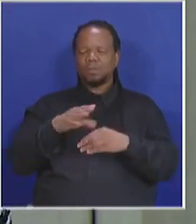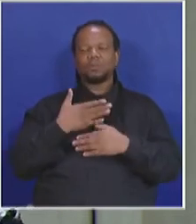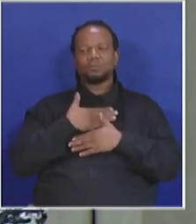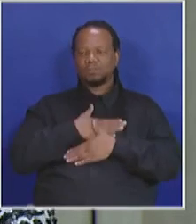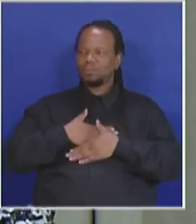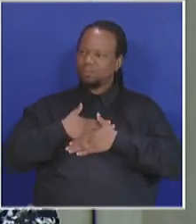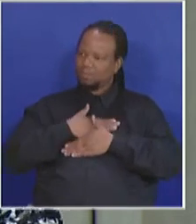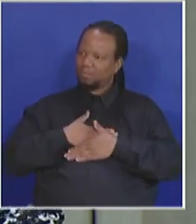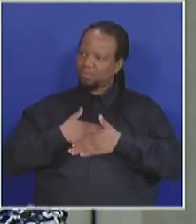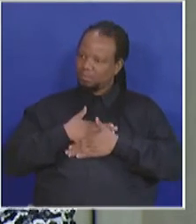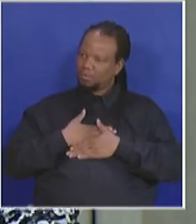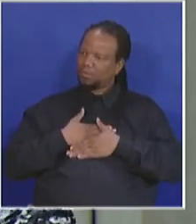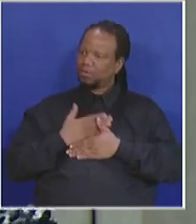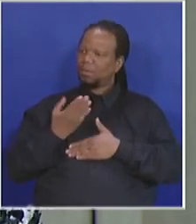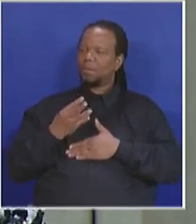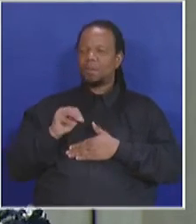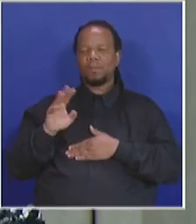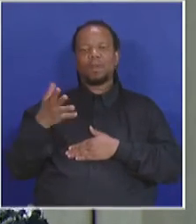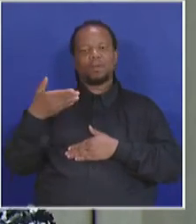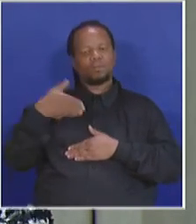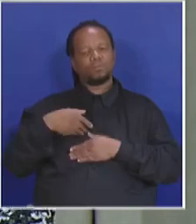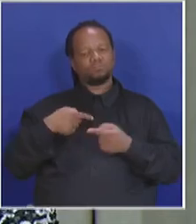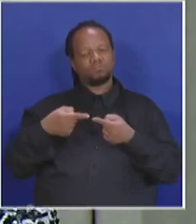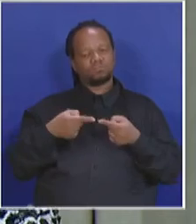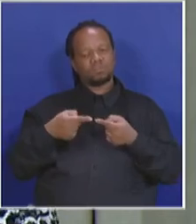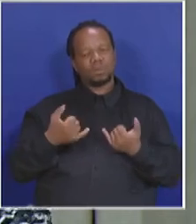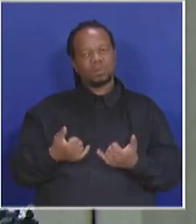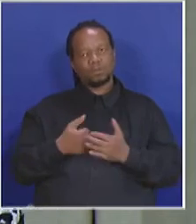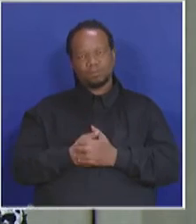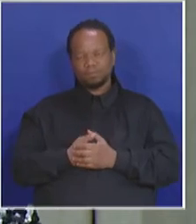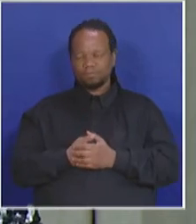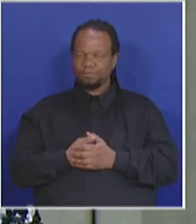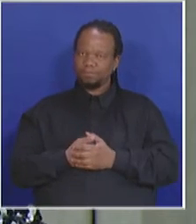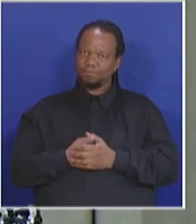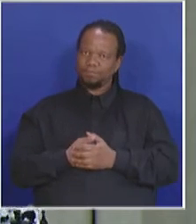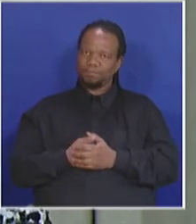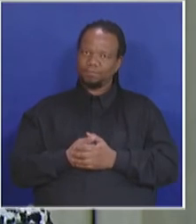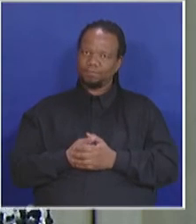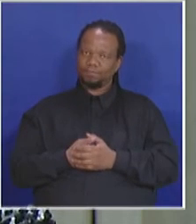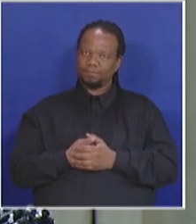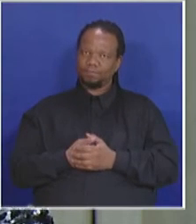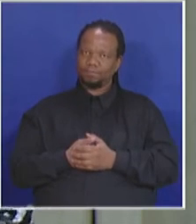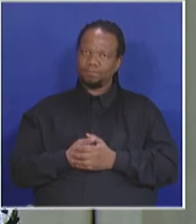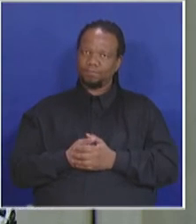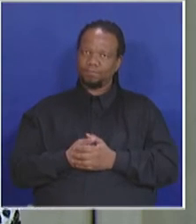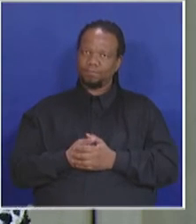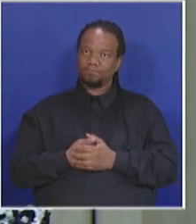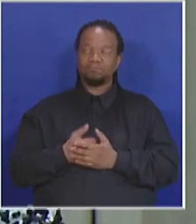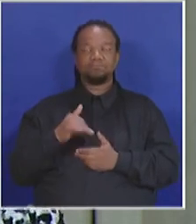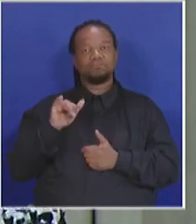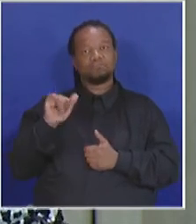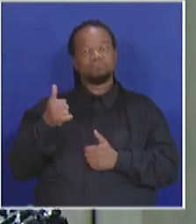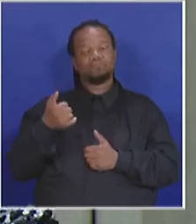here as they participate in this important debate. Let me indicate, Chairperson, that the report that is